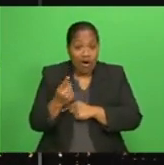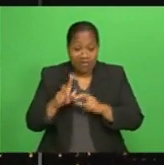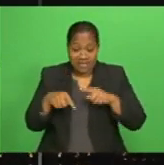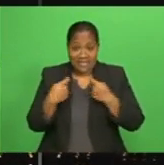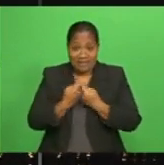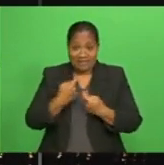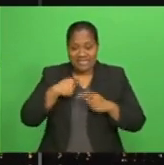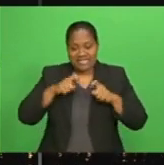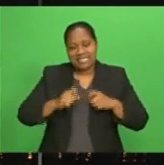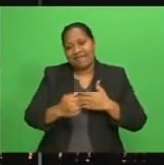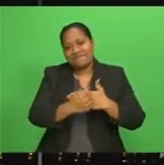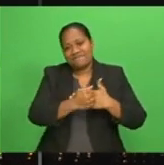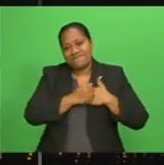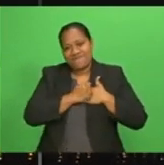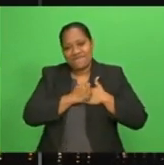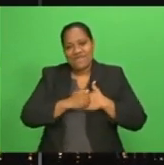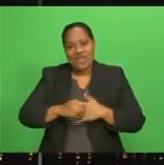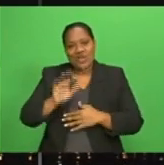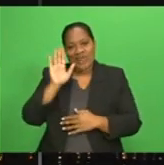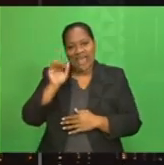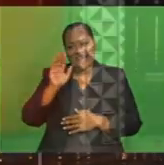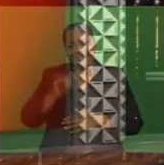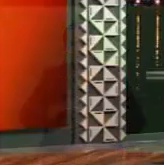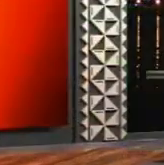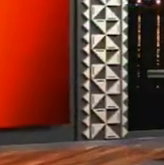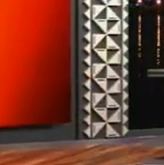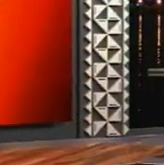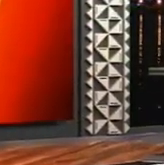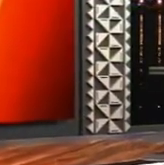and I, stay safe. Good night.